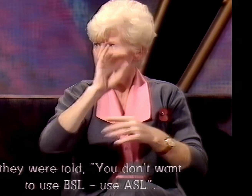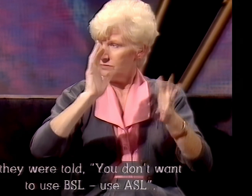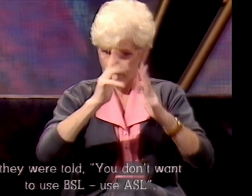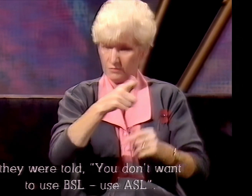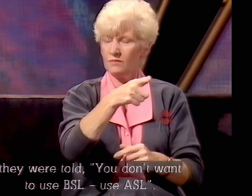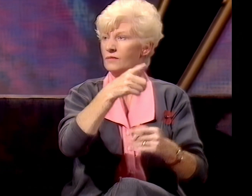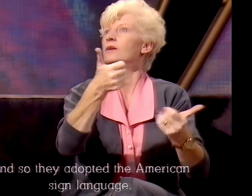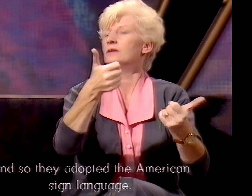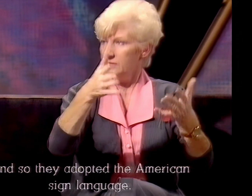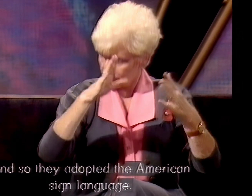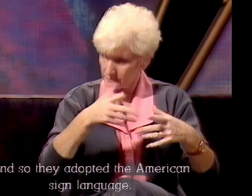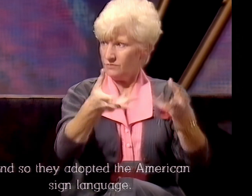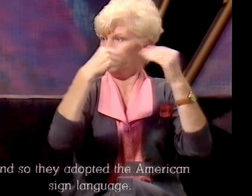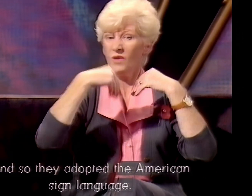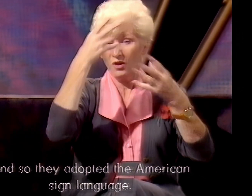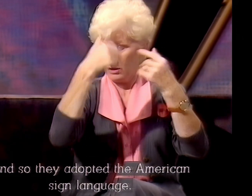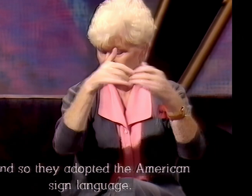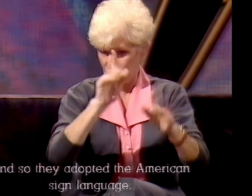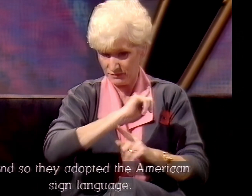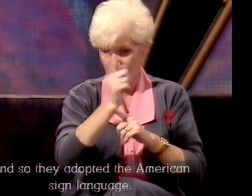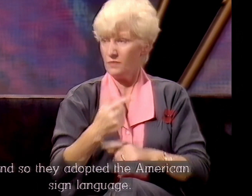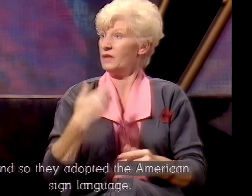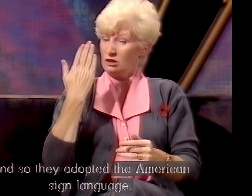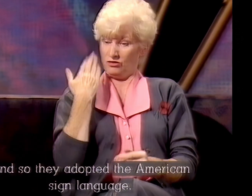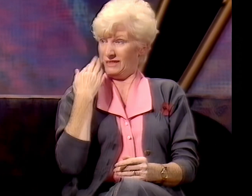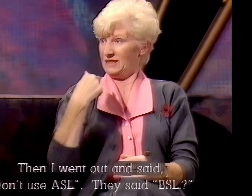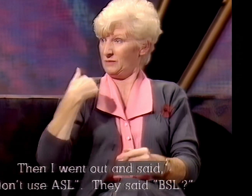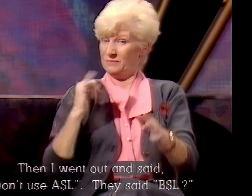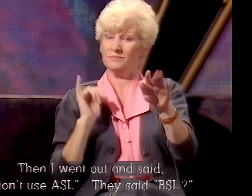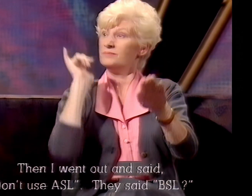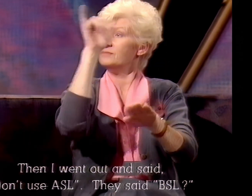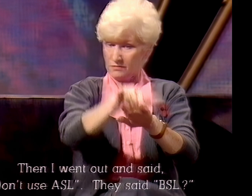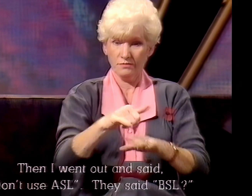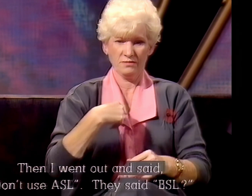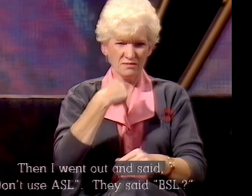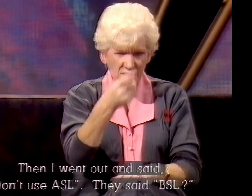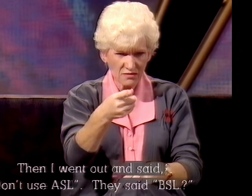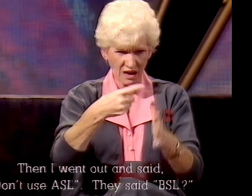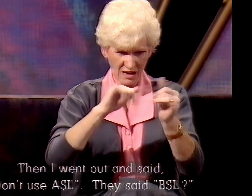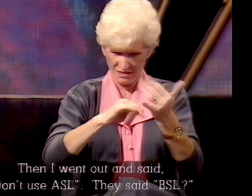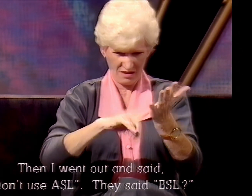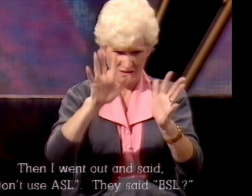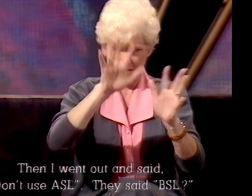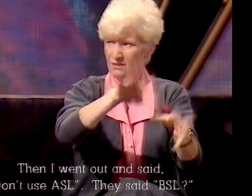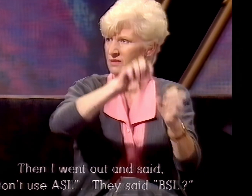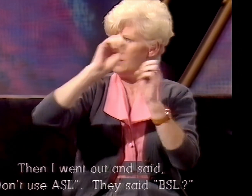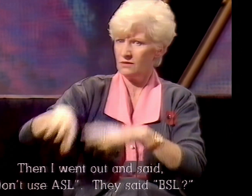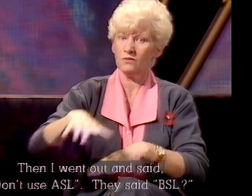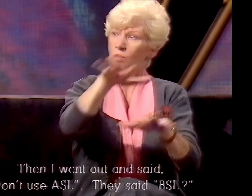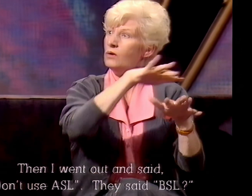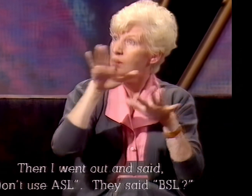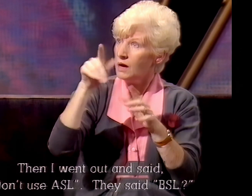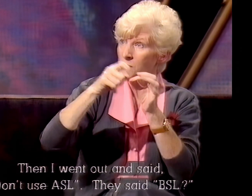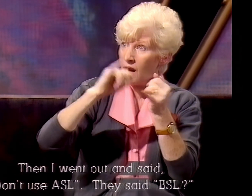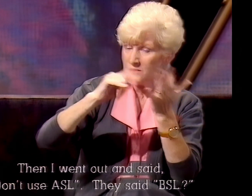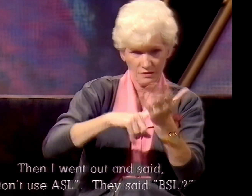language, use American. And so they adopted the American sign language. And recently I went out there and I'm saying to